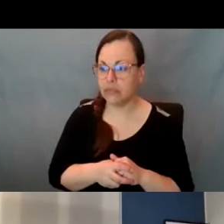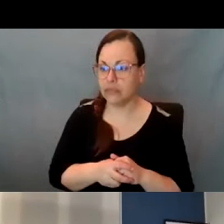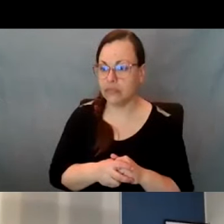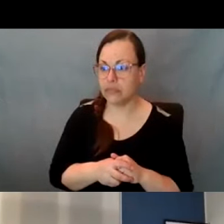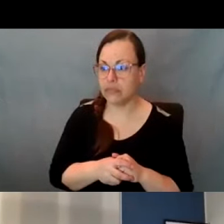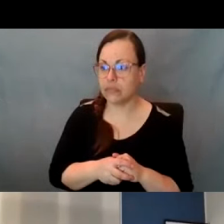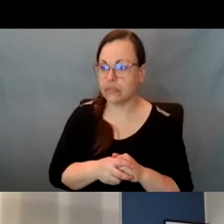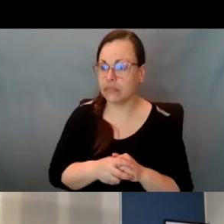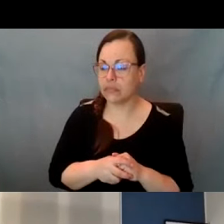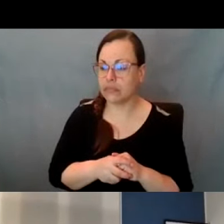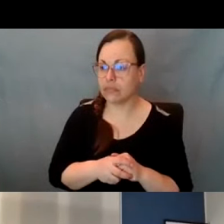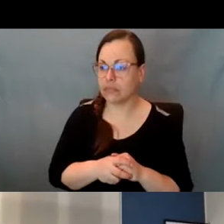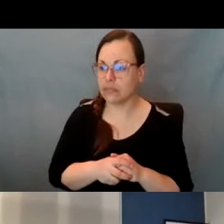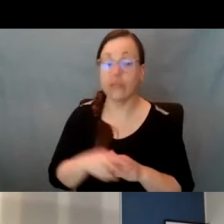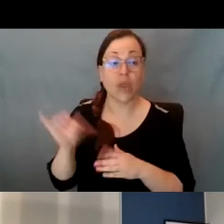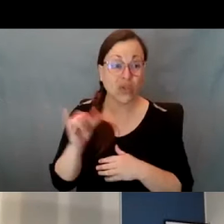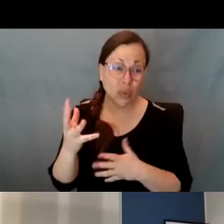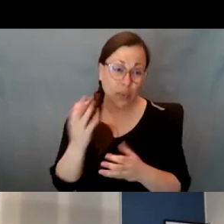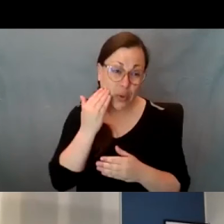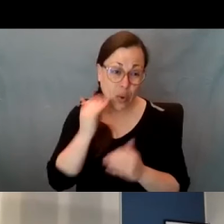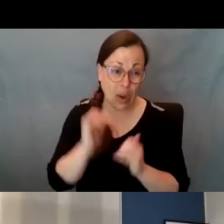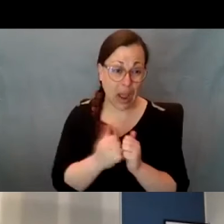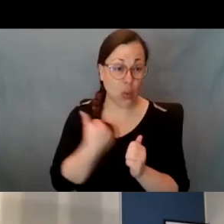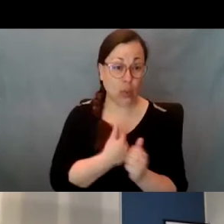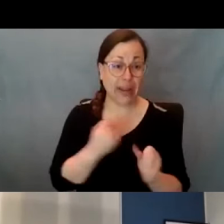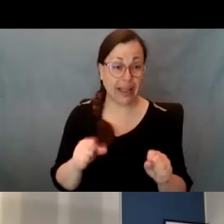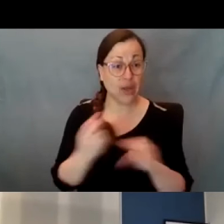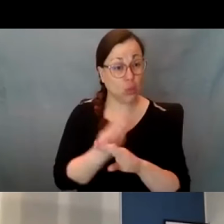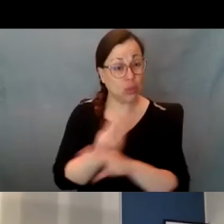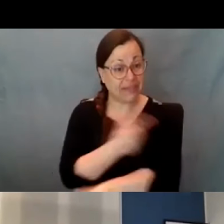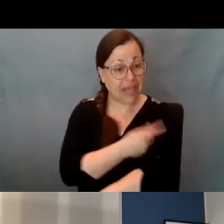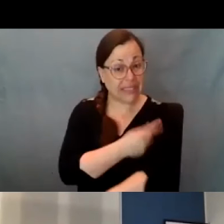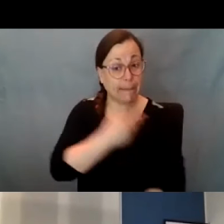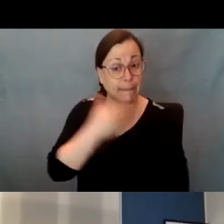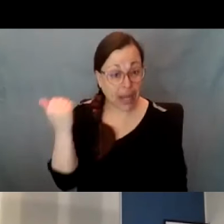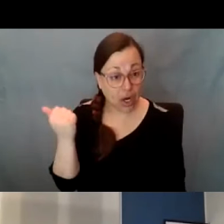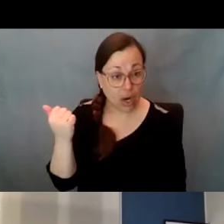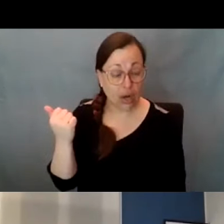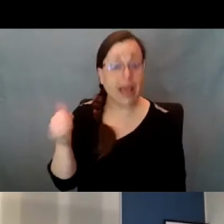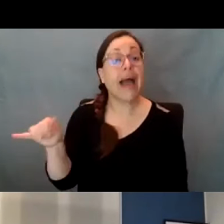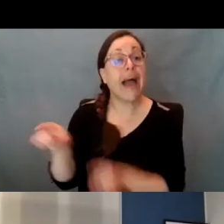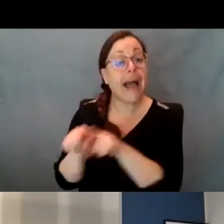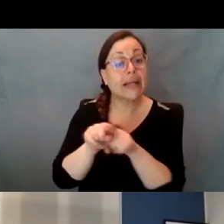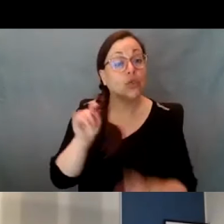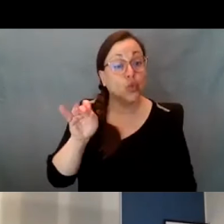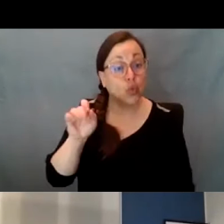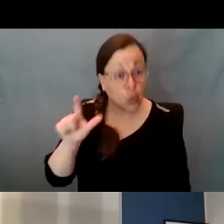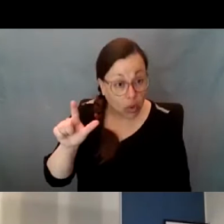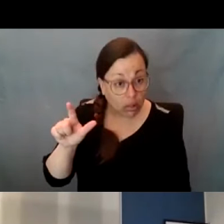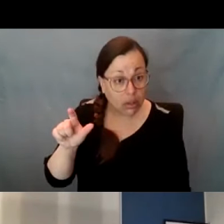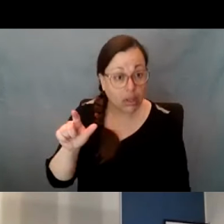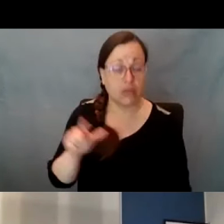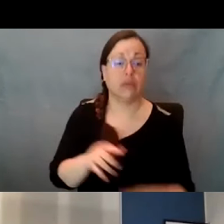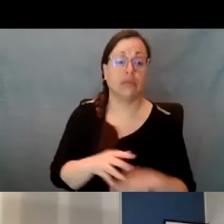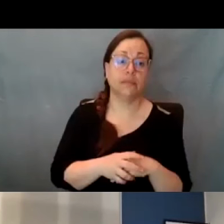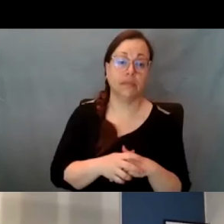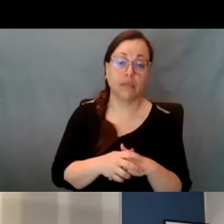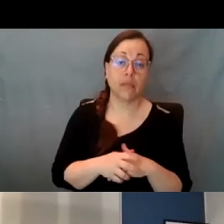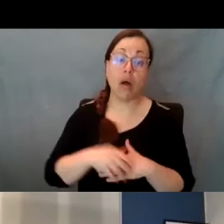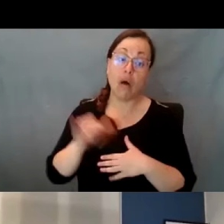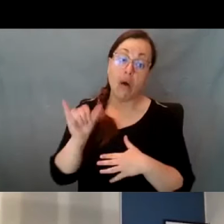also use the vaccines better as a tool, as part of all the tools we are using? And I want to make now the